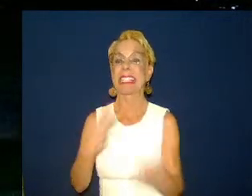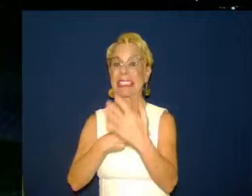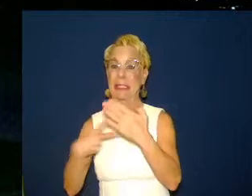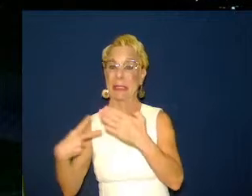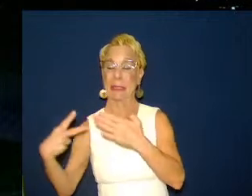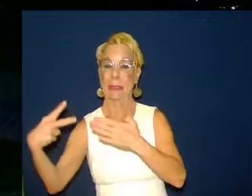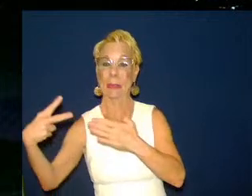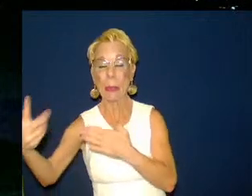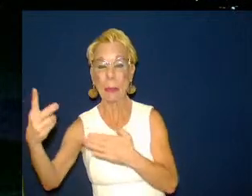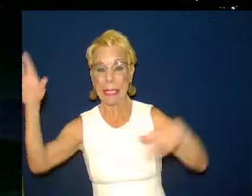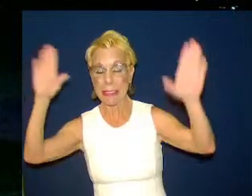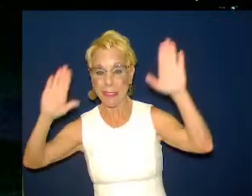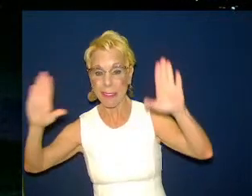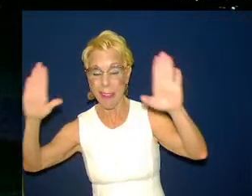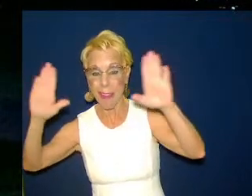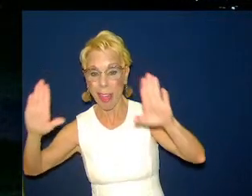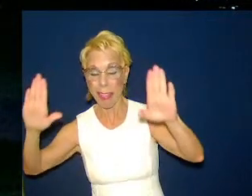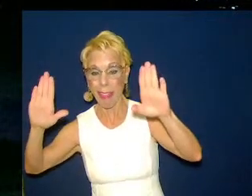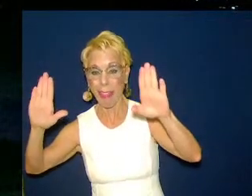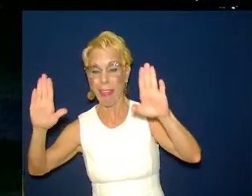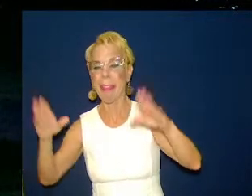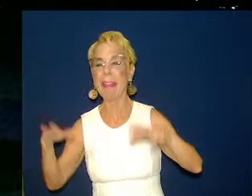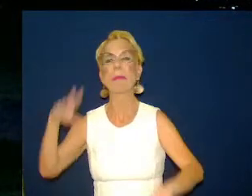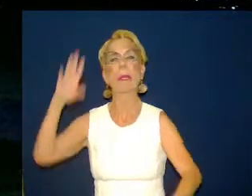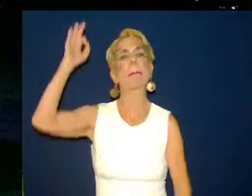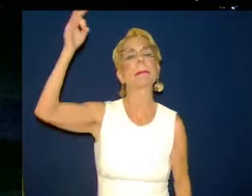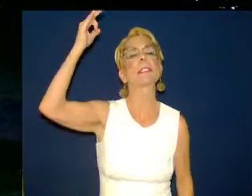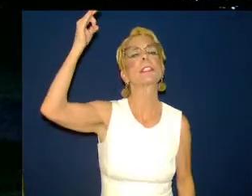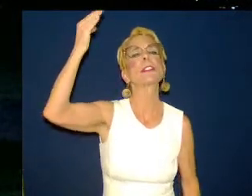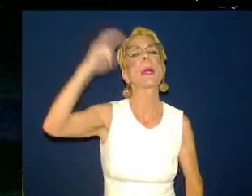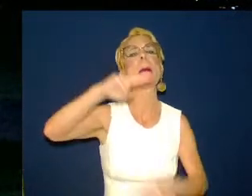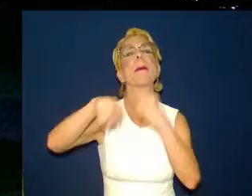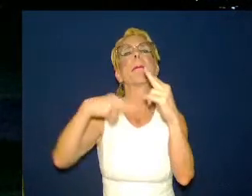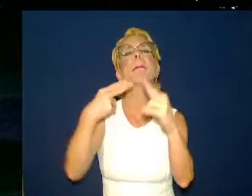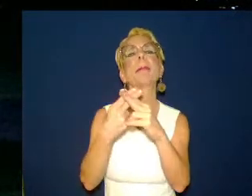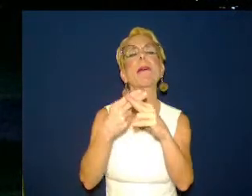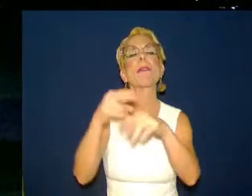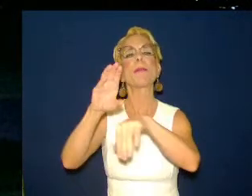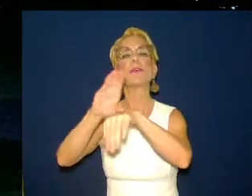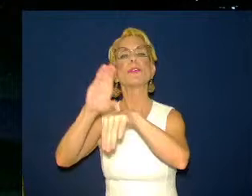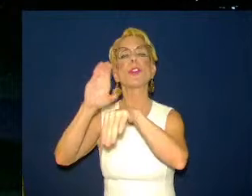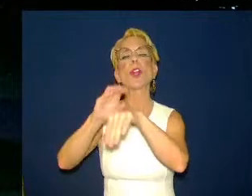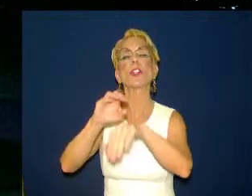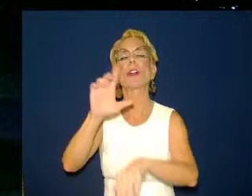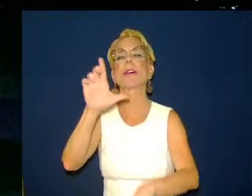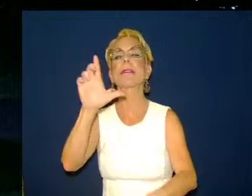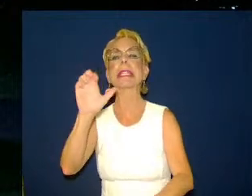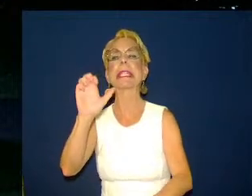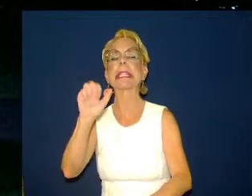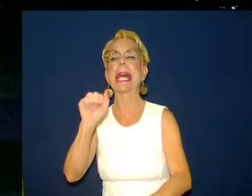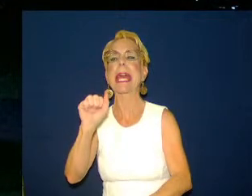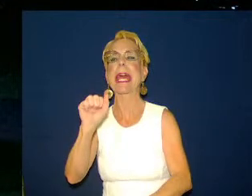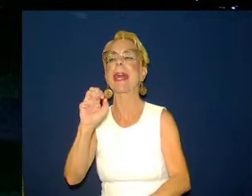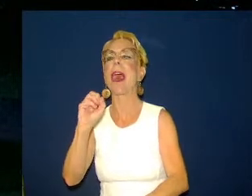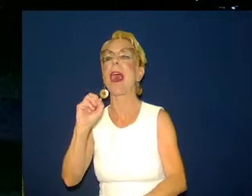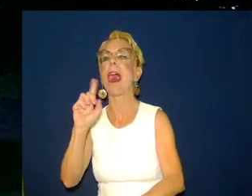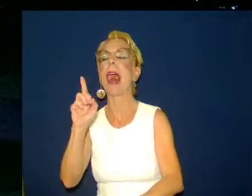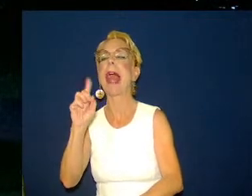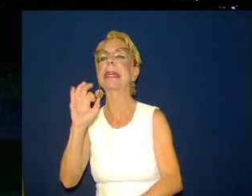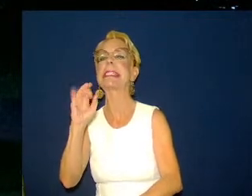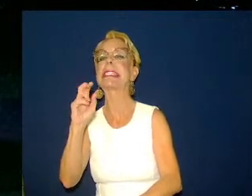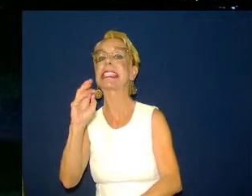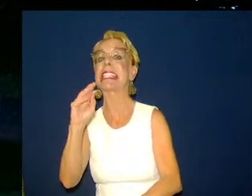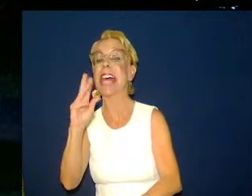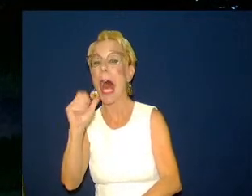the church that is representative of the age that we live in right now, the Laodicean age. Jim Nelms will be speaking